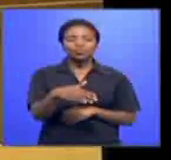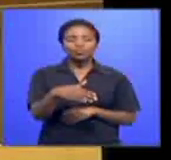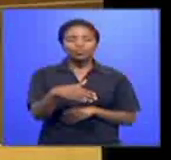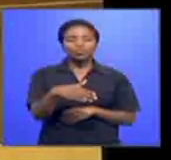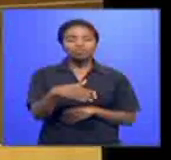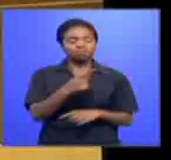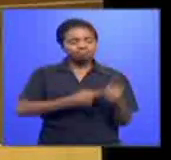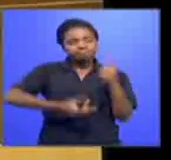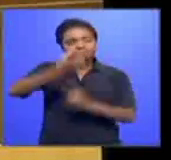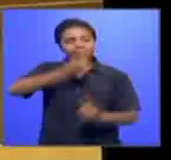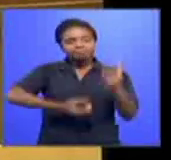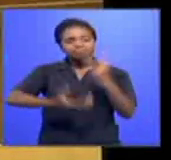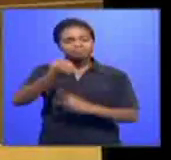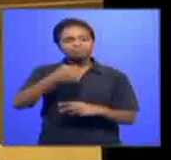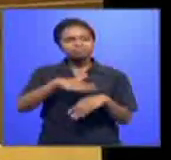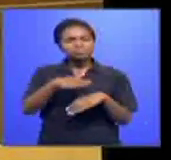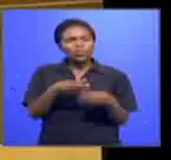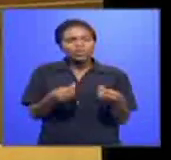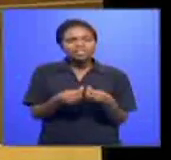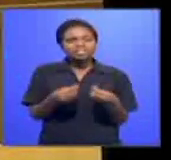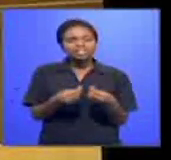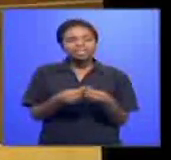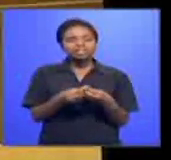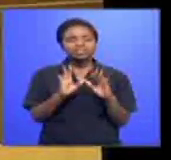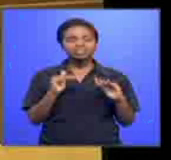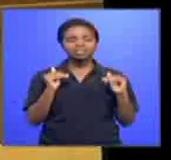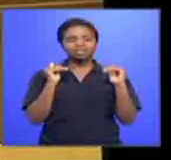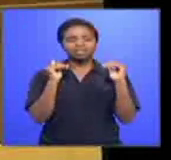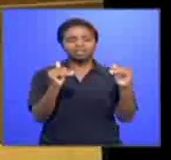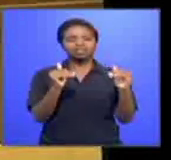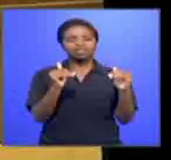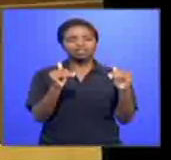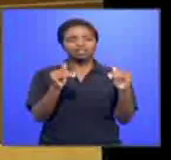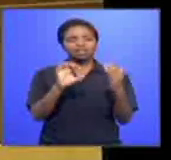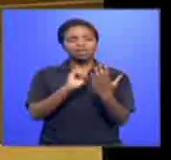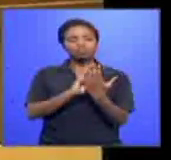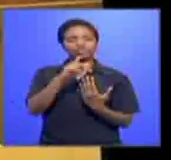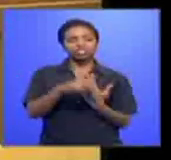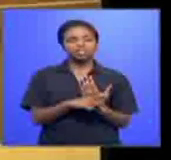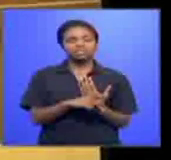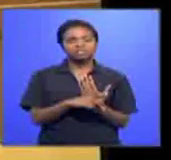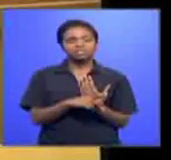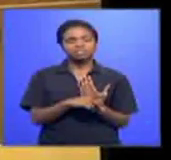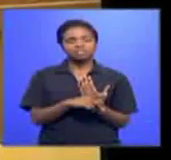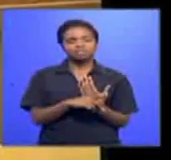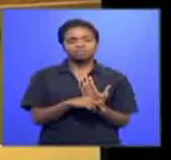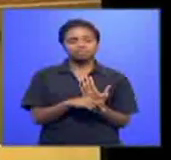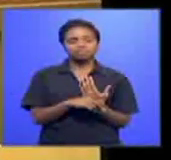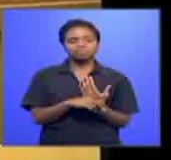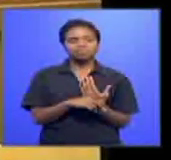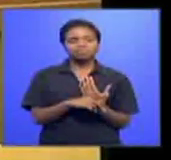to implement high-impact infrastructure projects in the continent.